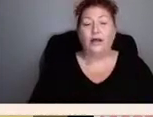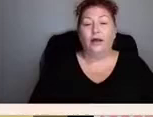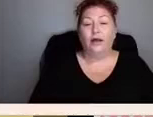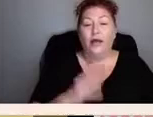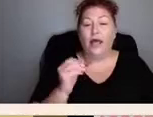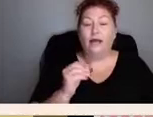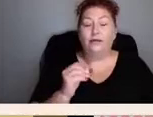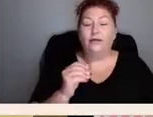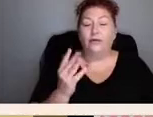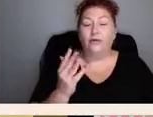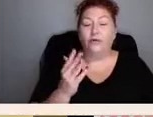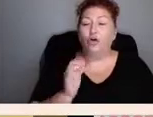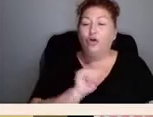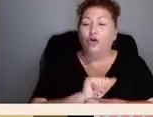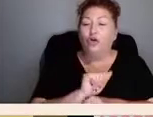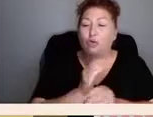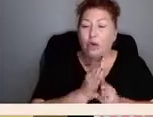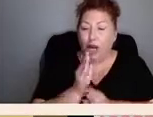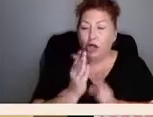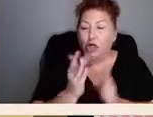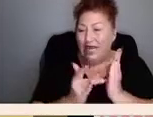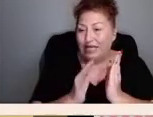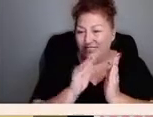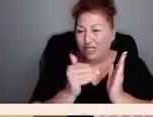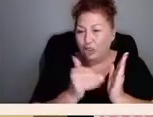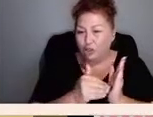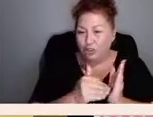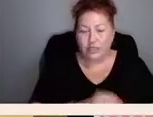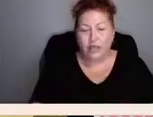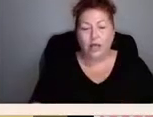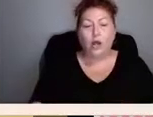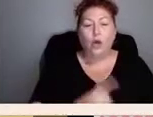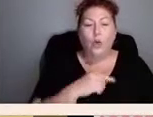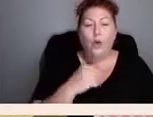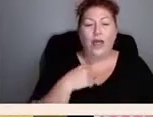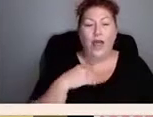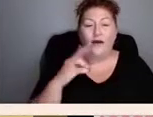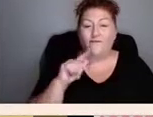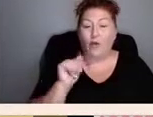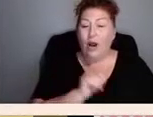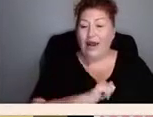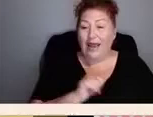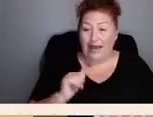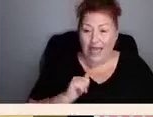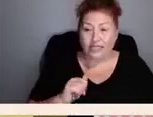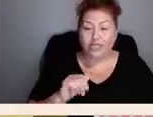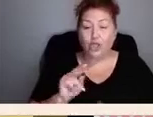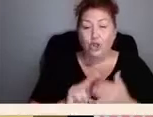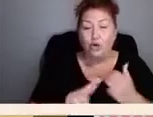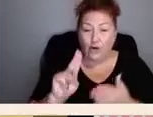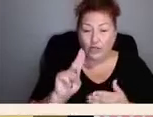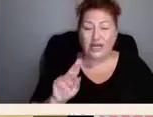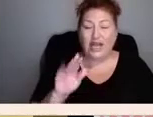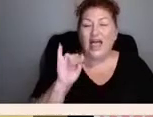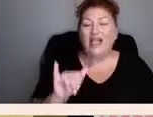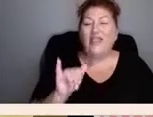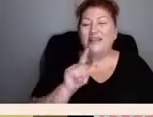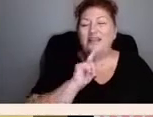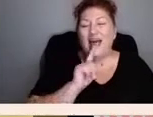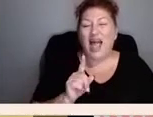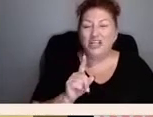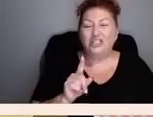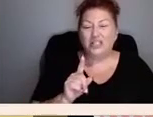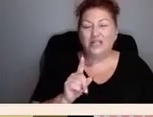are career tech centers. So we have the Florida Atlantic University, which is actually